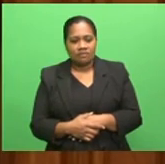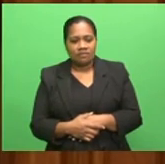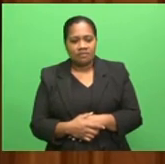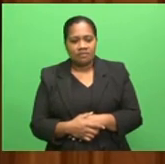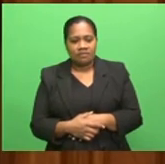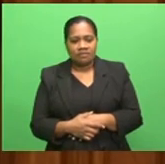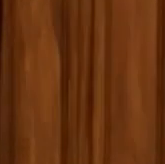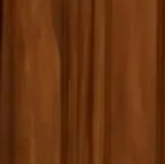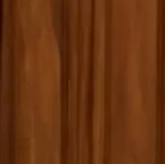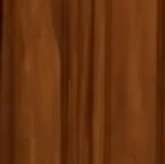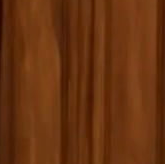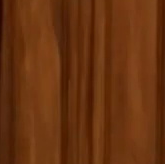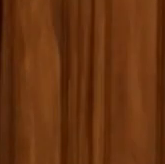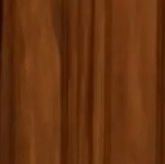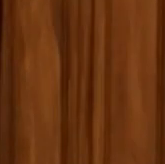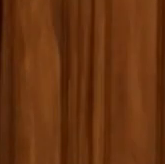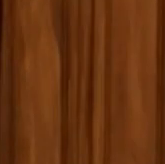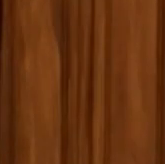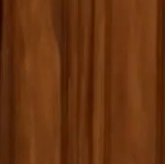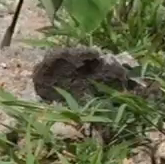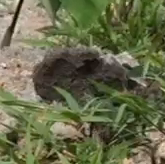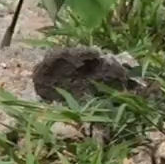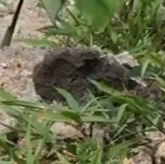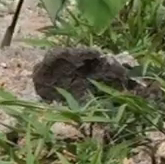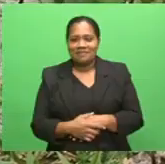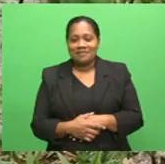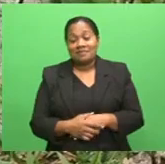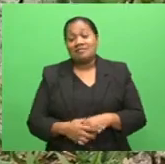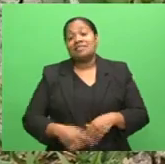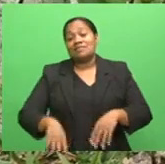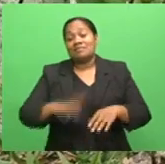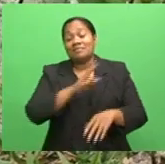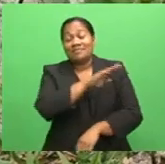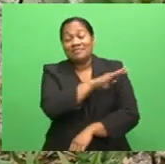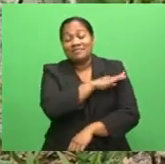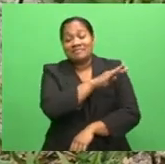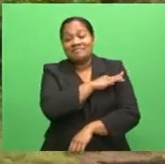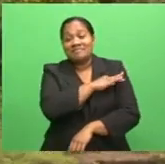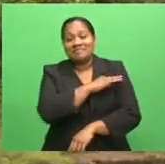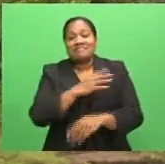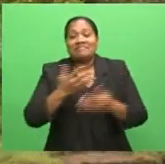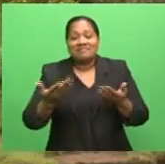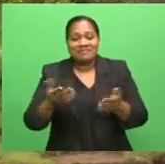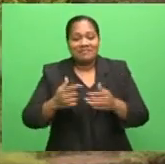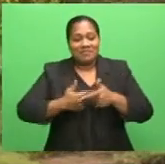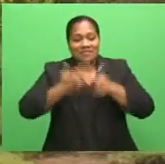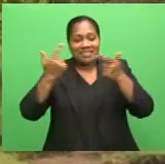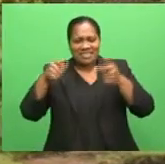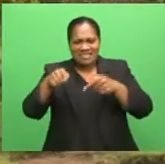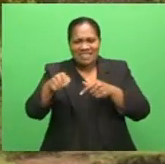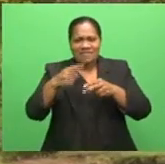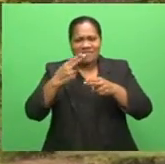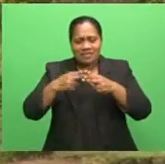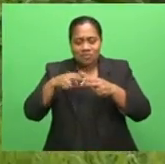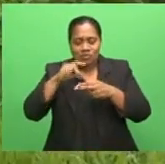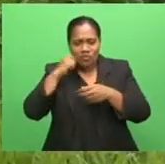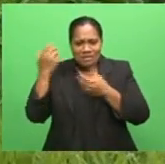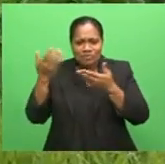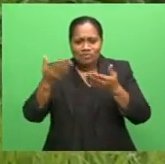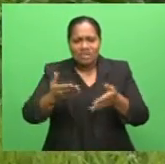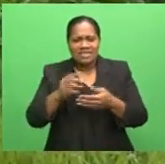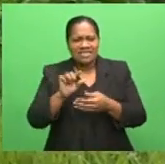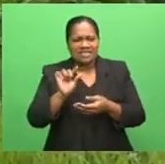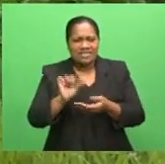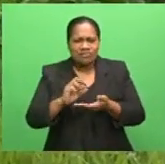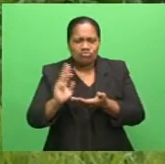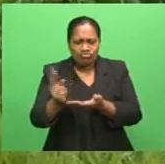processing timelines and to get rid of wasted. The Prime Minister warns, however, that large-scale farming will bring little returns